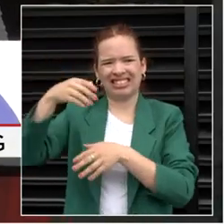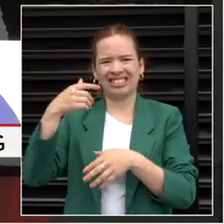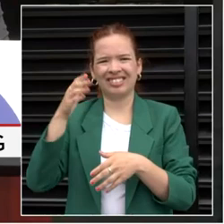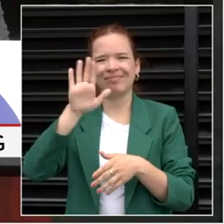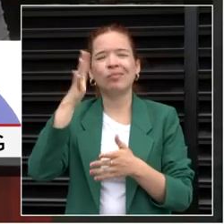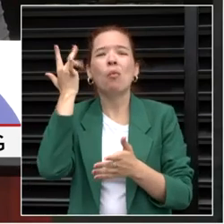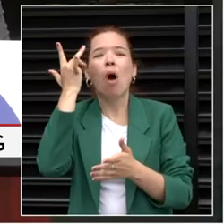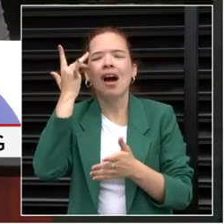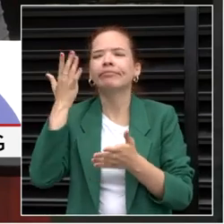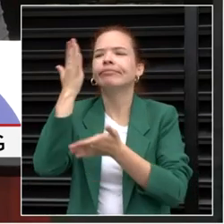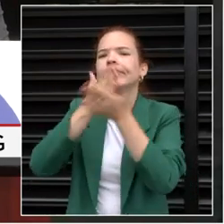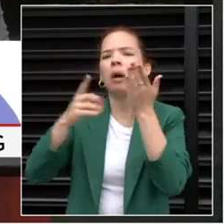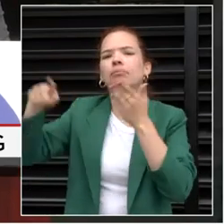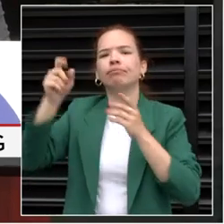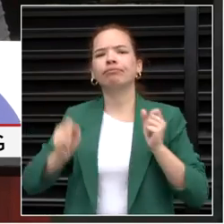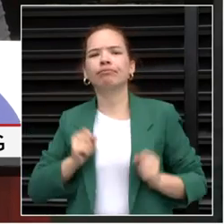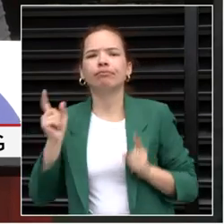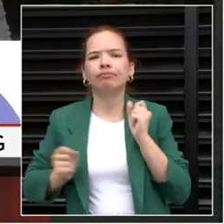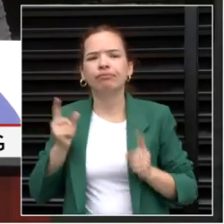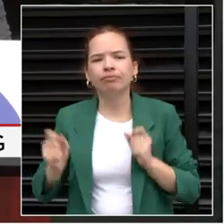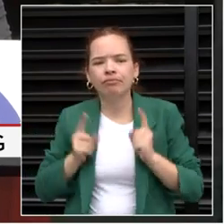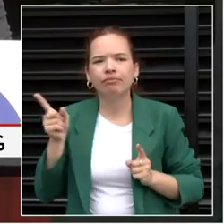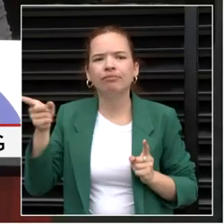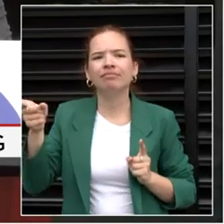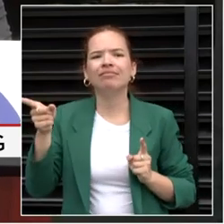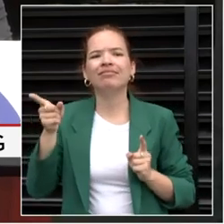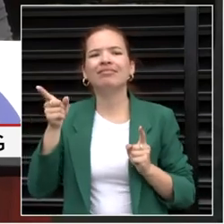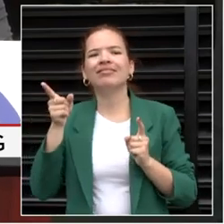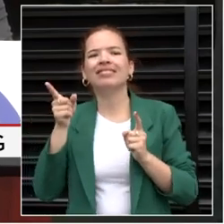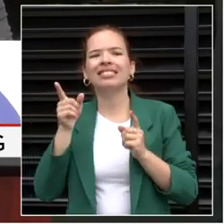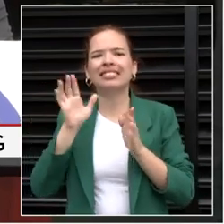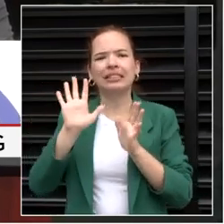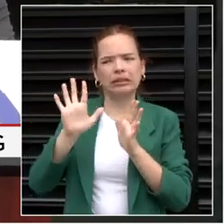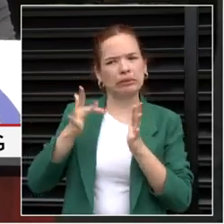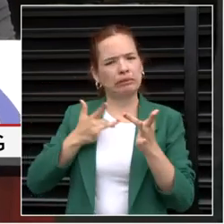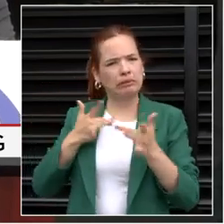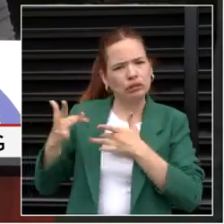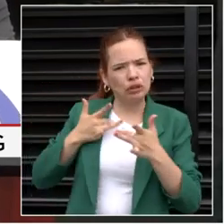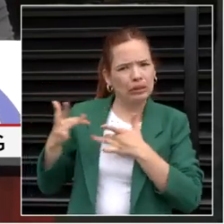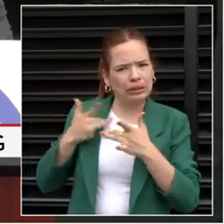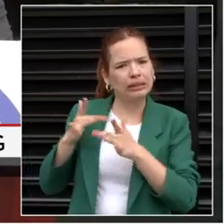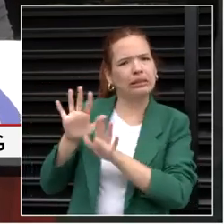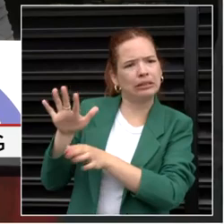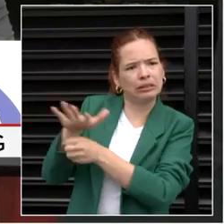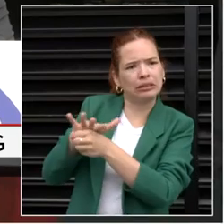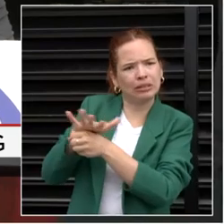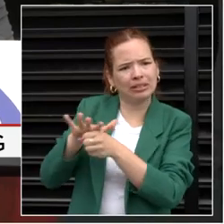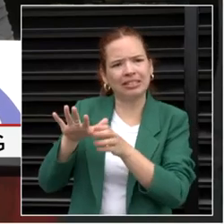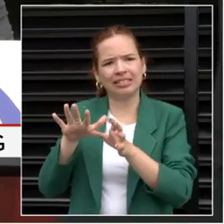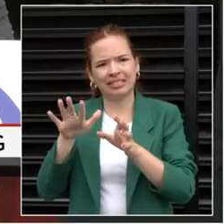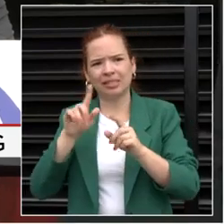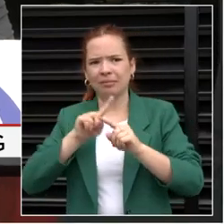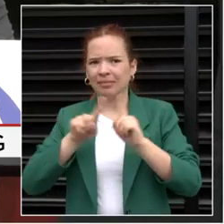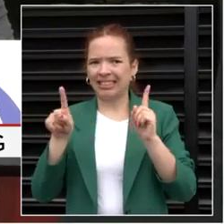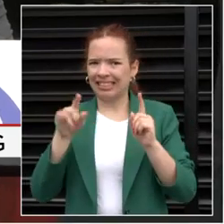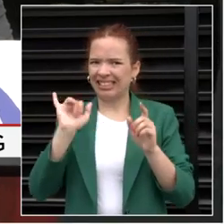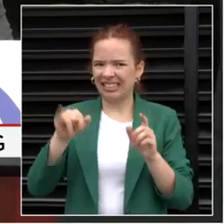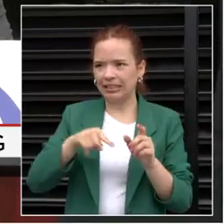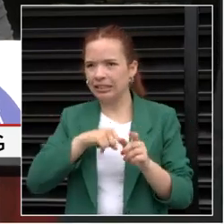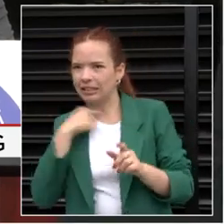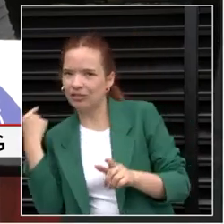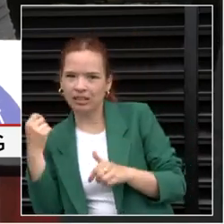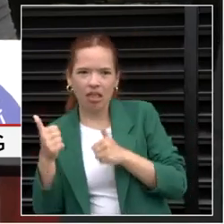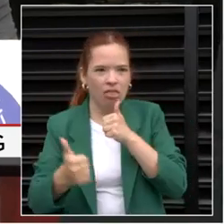really, going down there was on the edge. I mean, you felt like you're taking a chance here. This is an edge, and you go in, you see